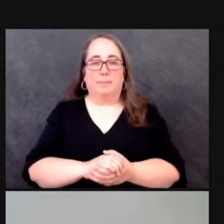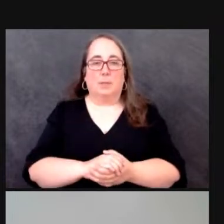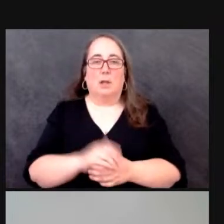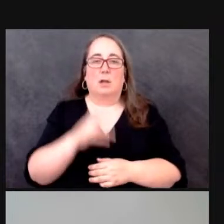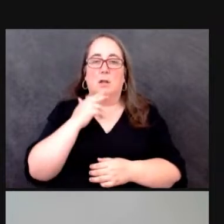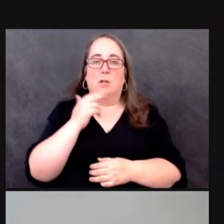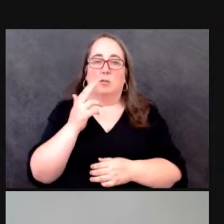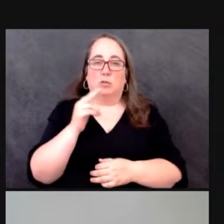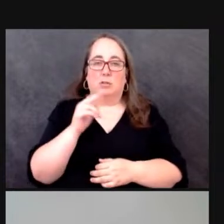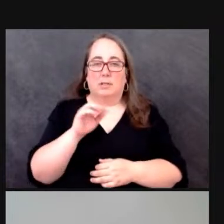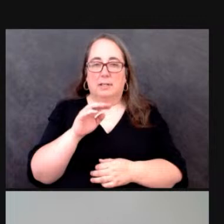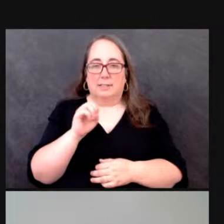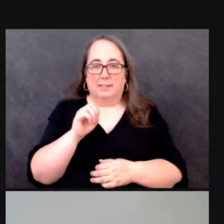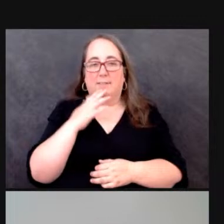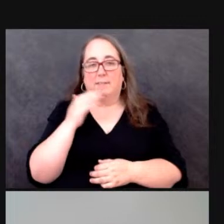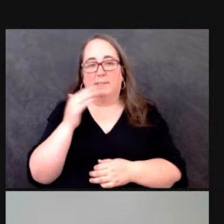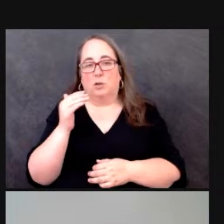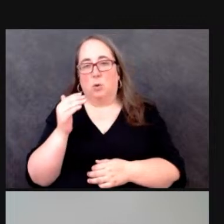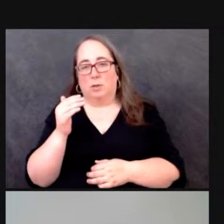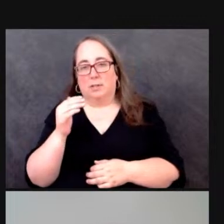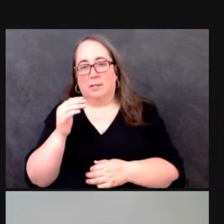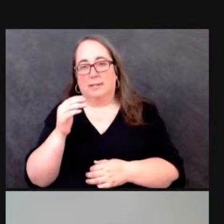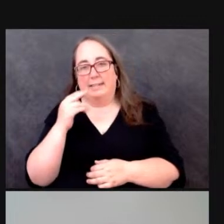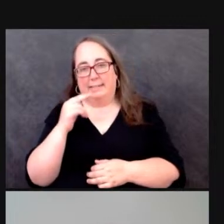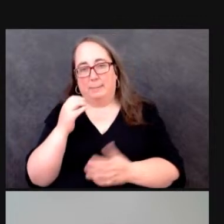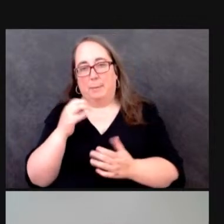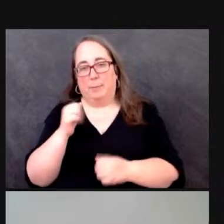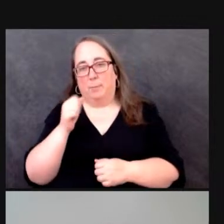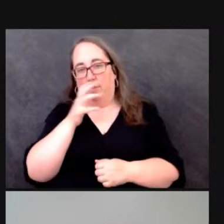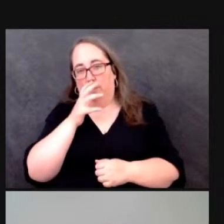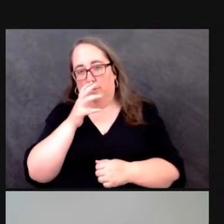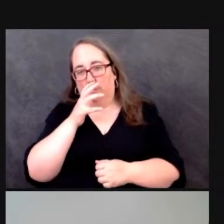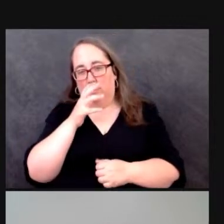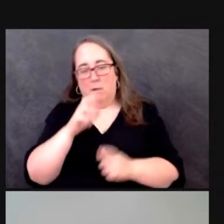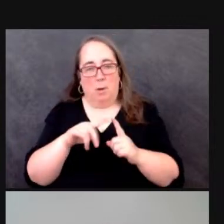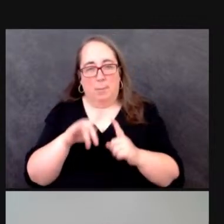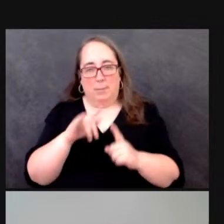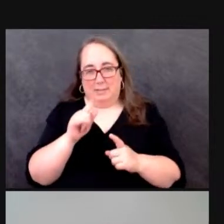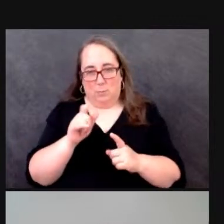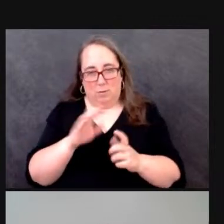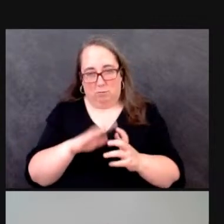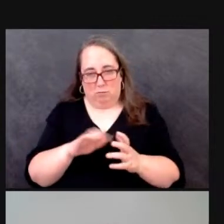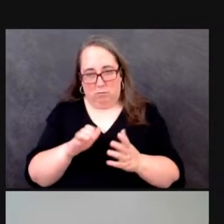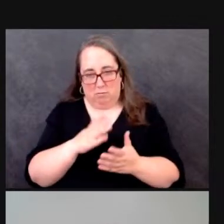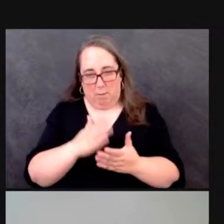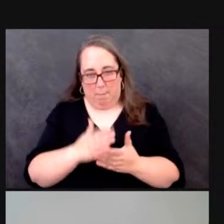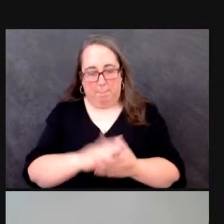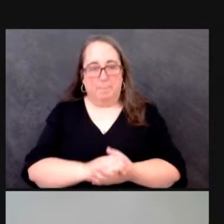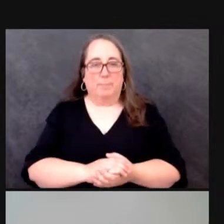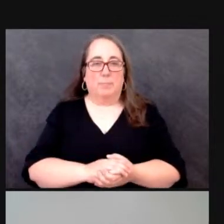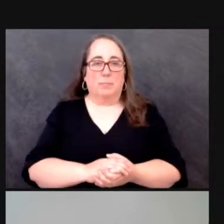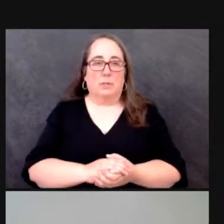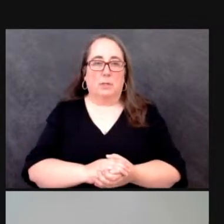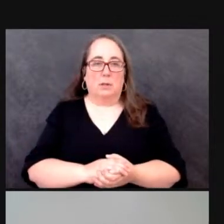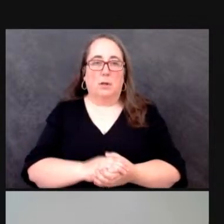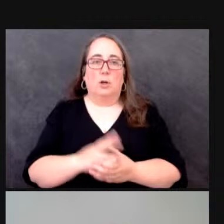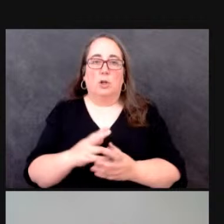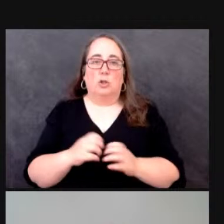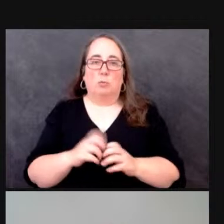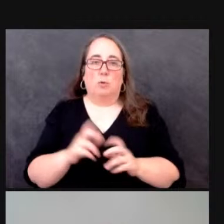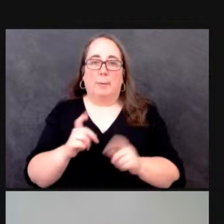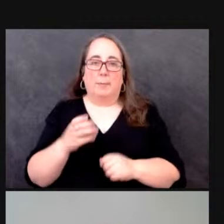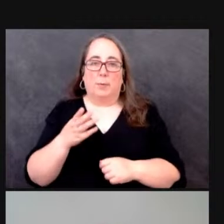a 15-year-old niece, and possibly her mother. But that's not where the story ends. At least 2 more people were